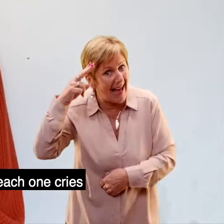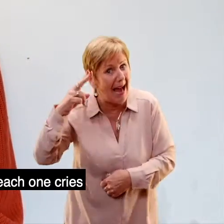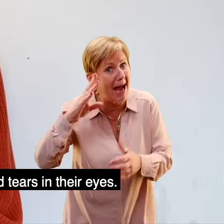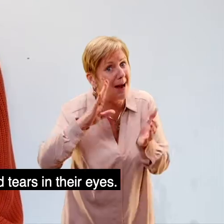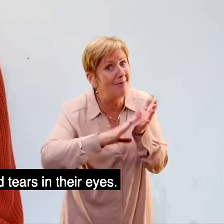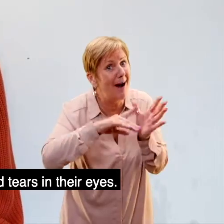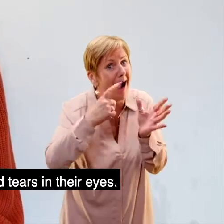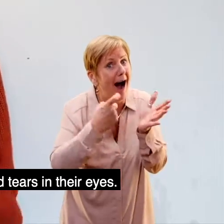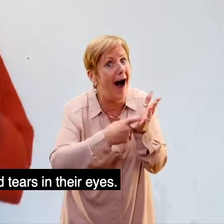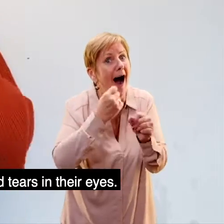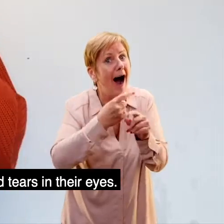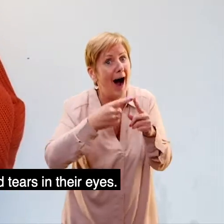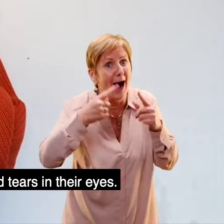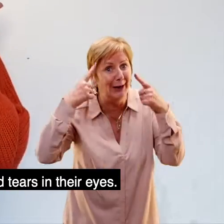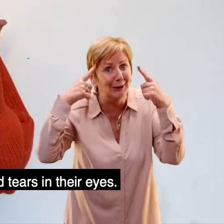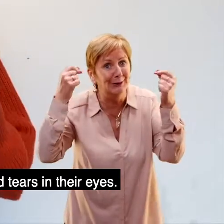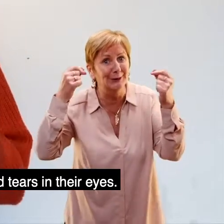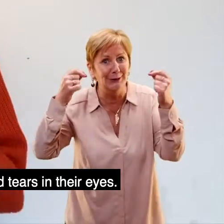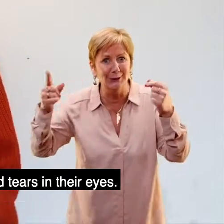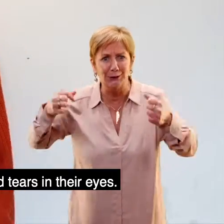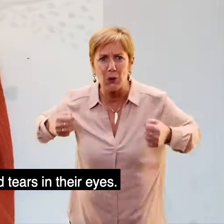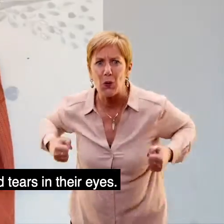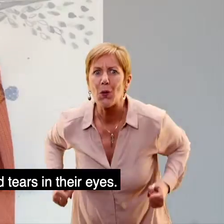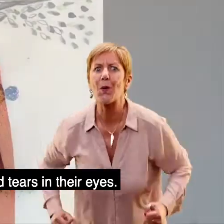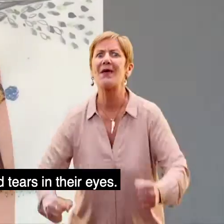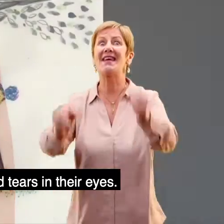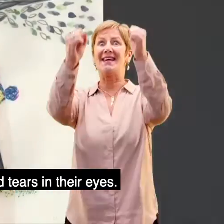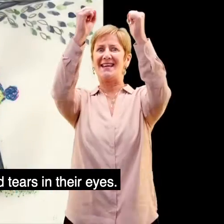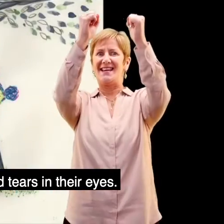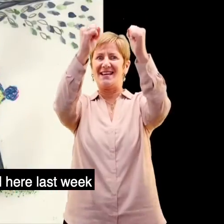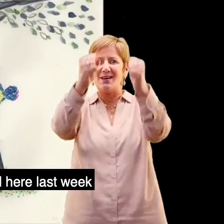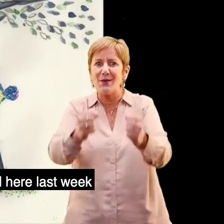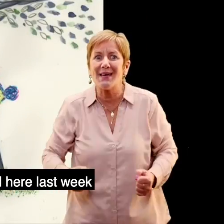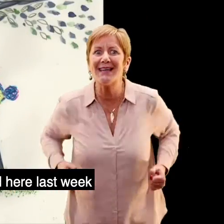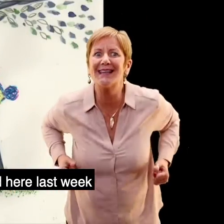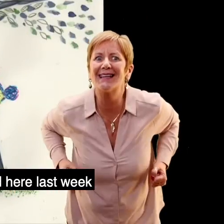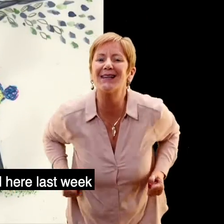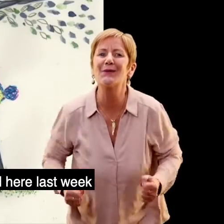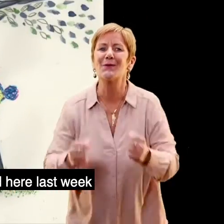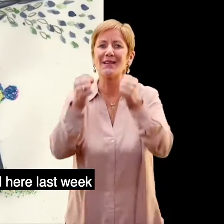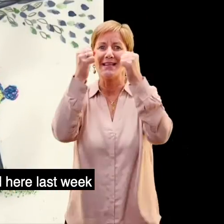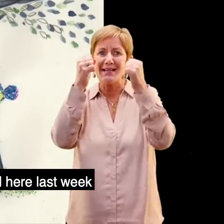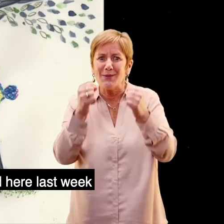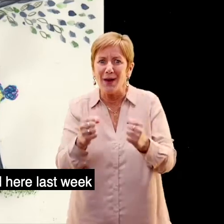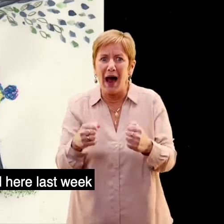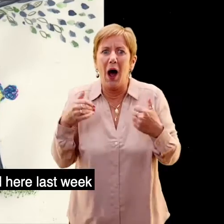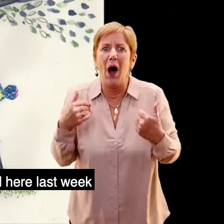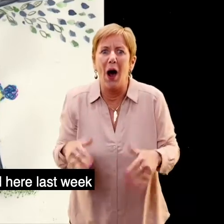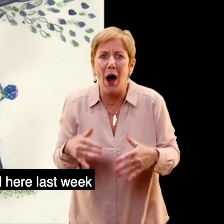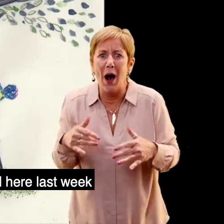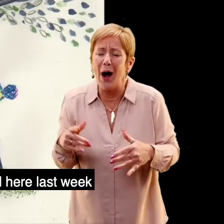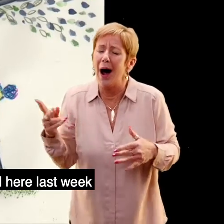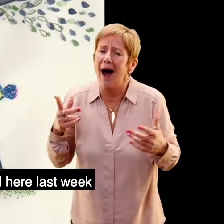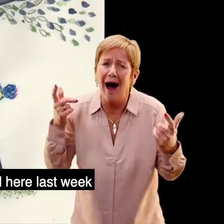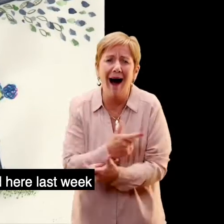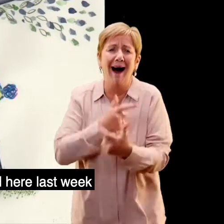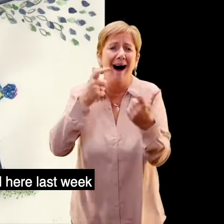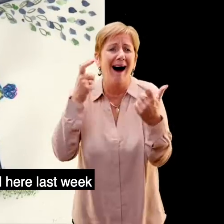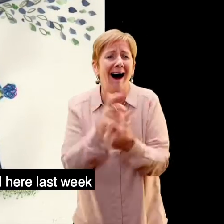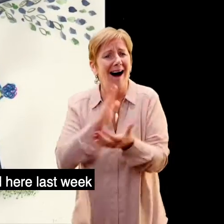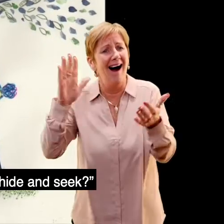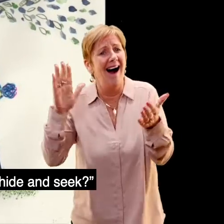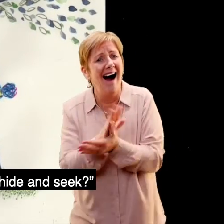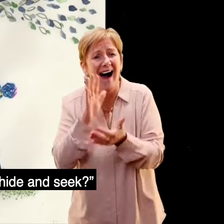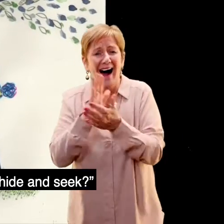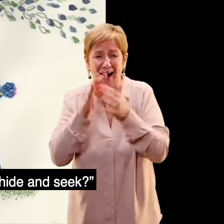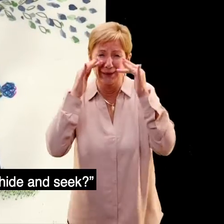both laugh so much, they have tears in their eyes. My name is Mel, and we moved here last week.